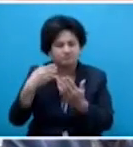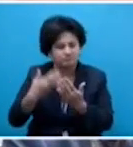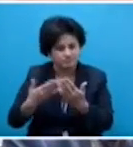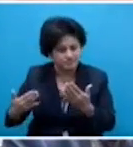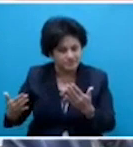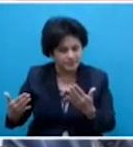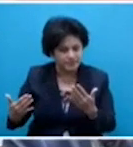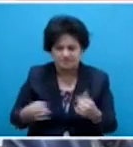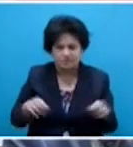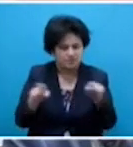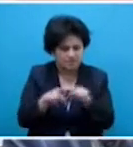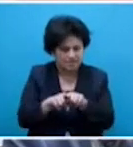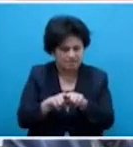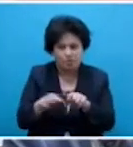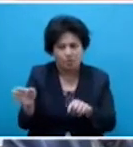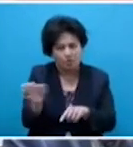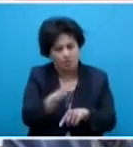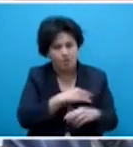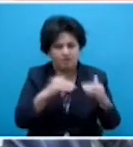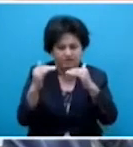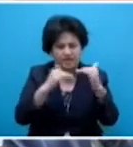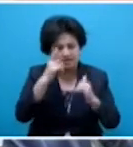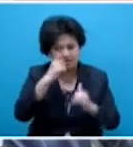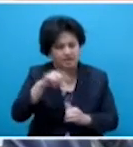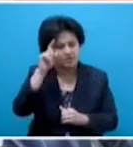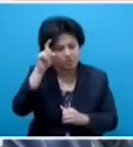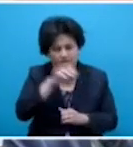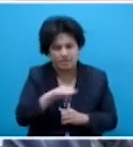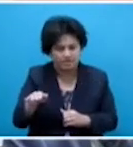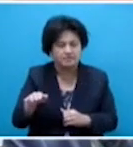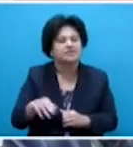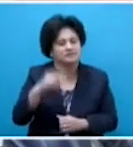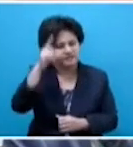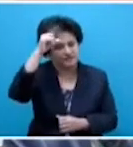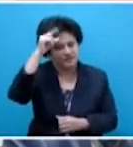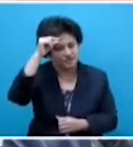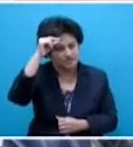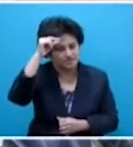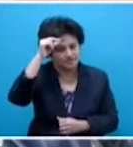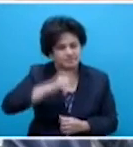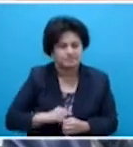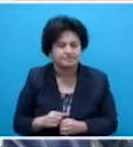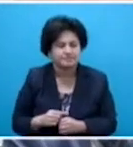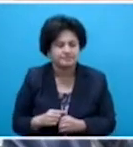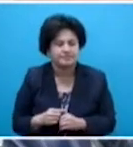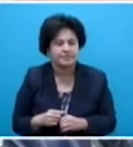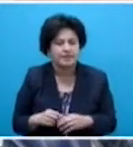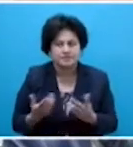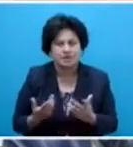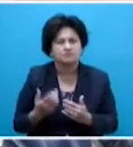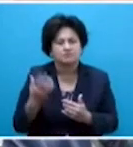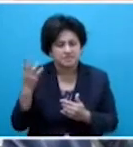Governments' move to have everyone being called Fijian is equal citizenry. While delivering his address